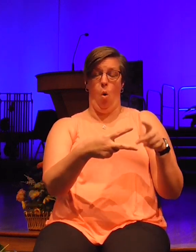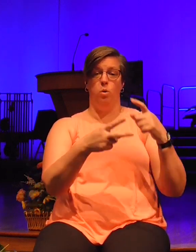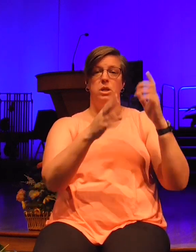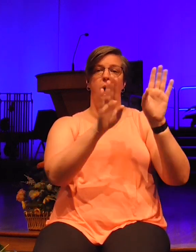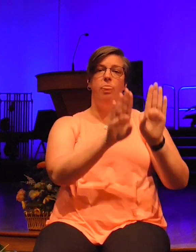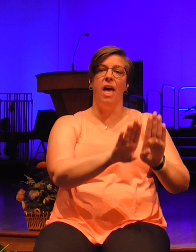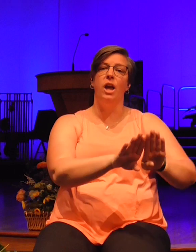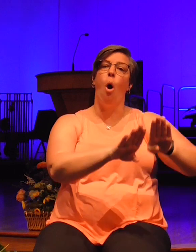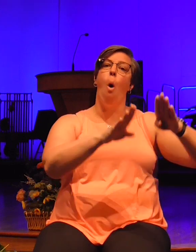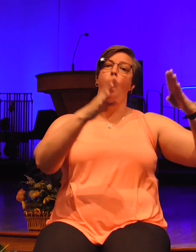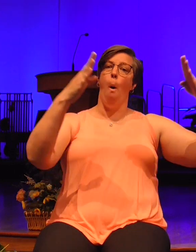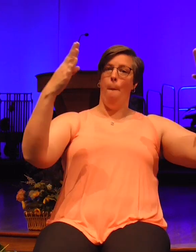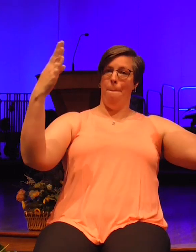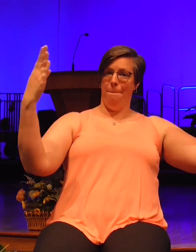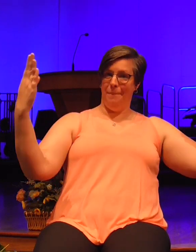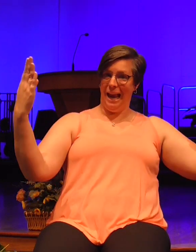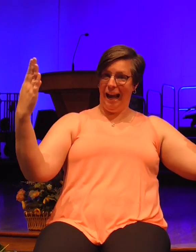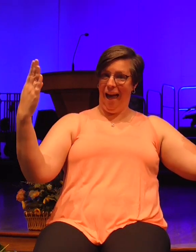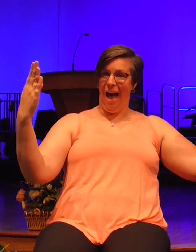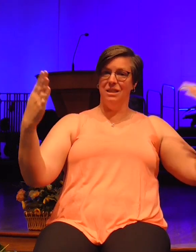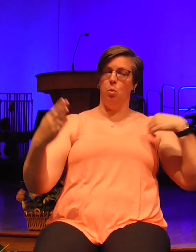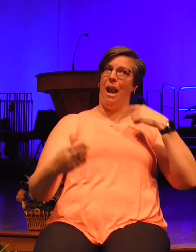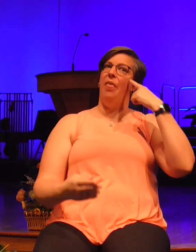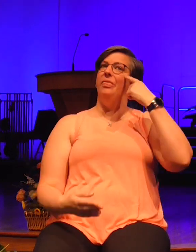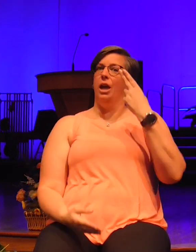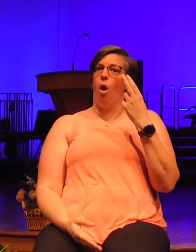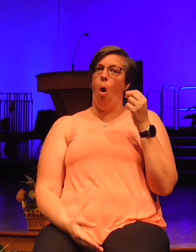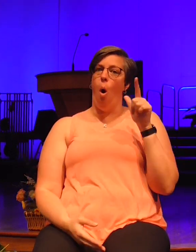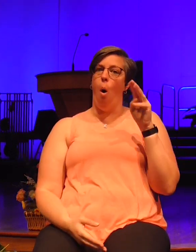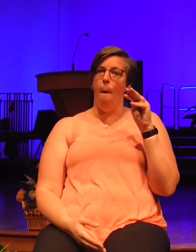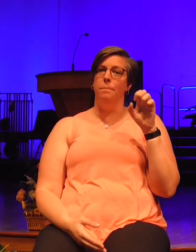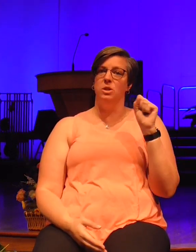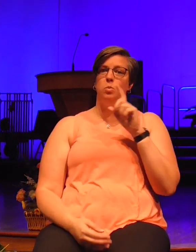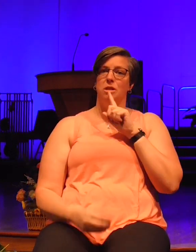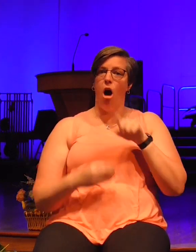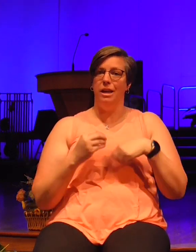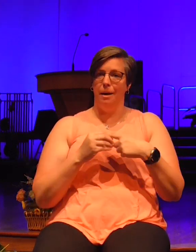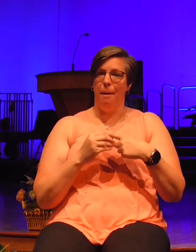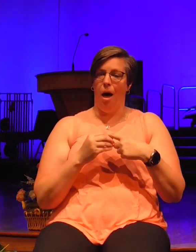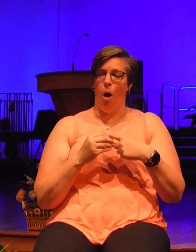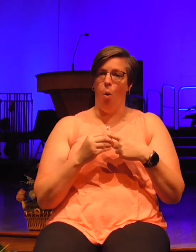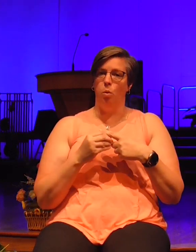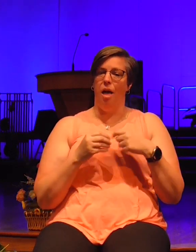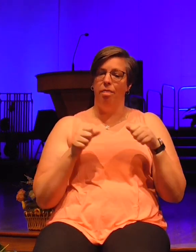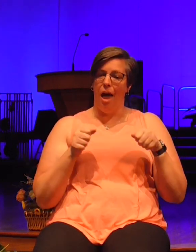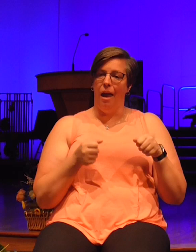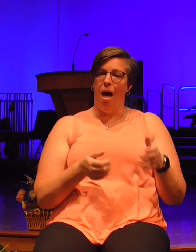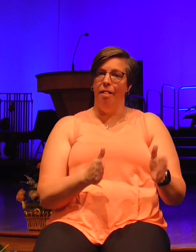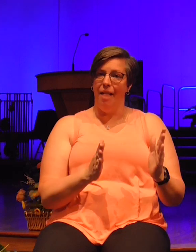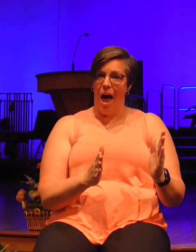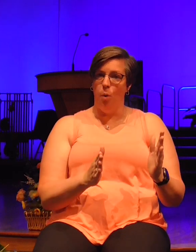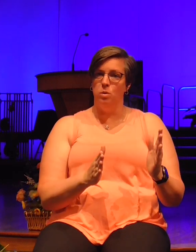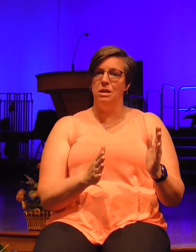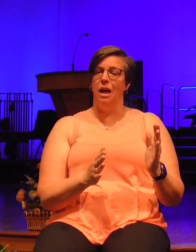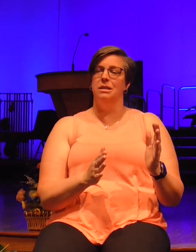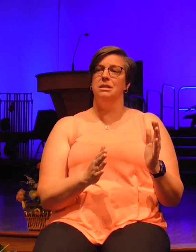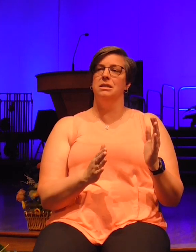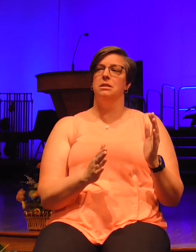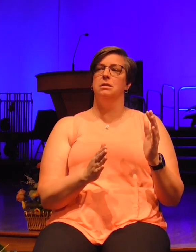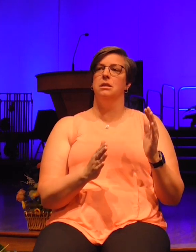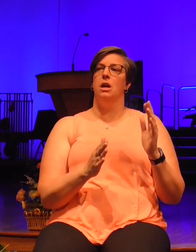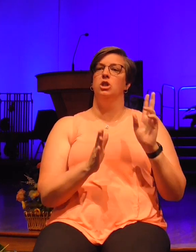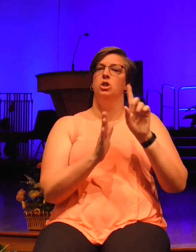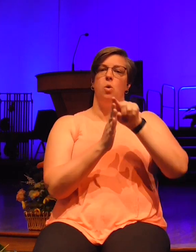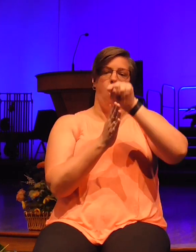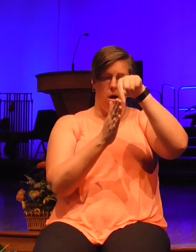in a way that I think Holmes was talking about in that quote. They allow us to go deeper into